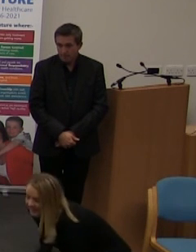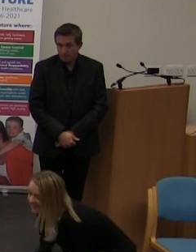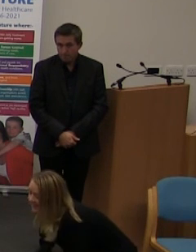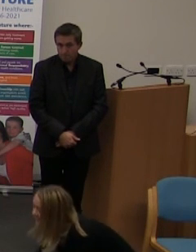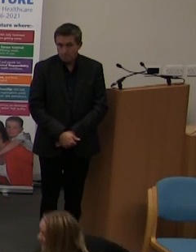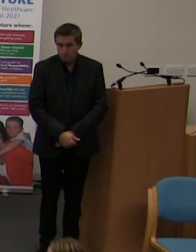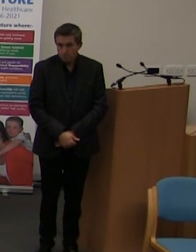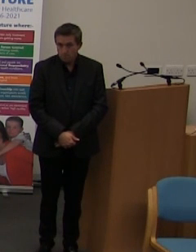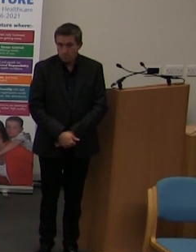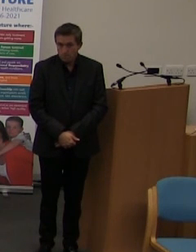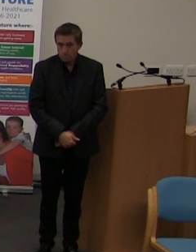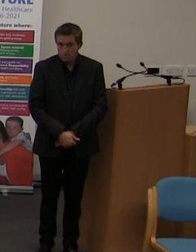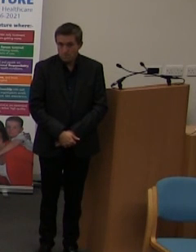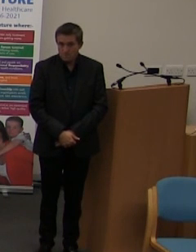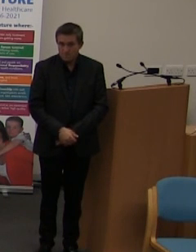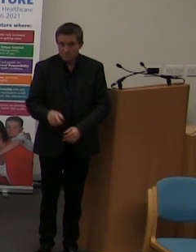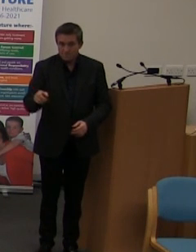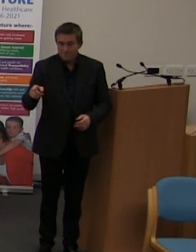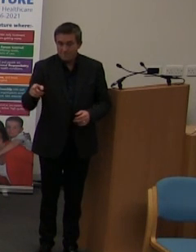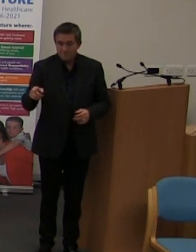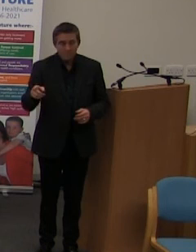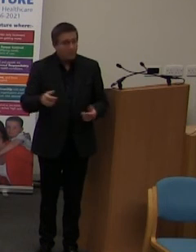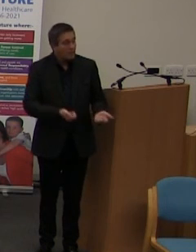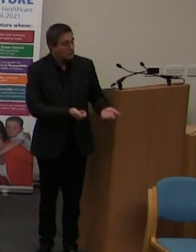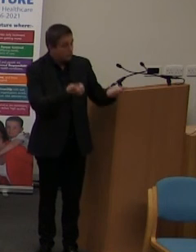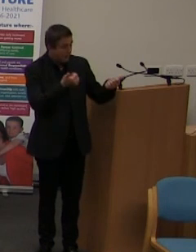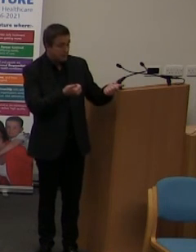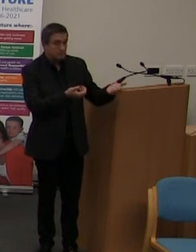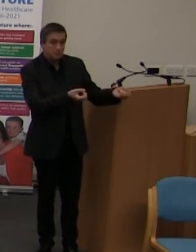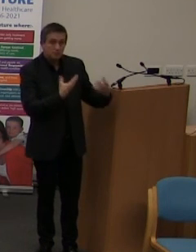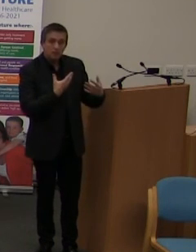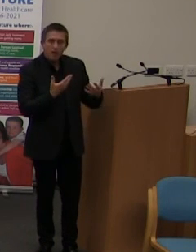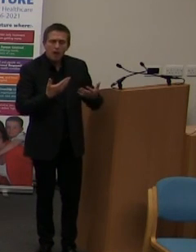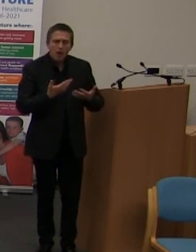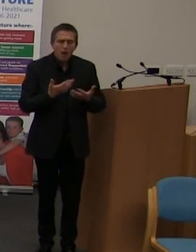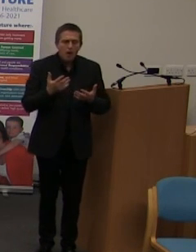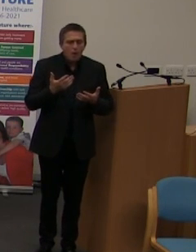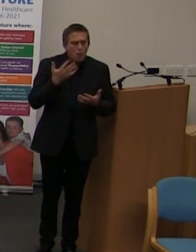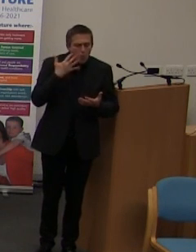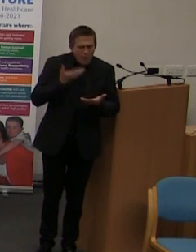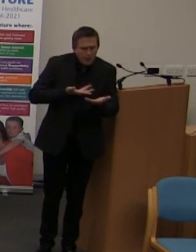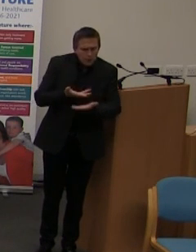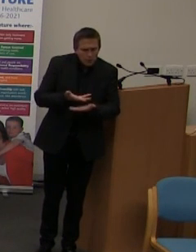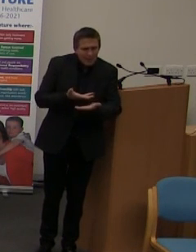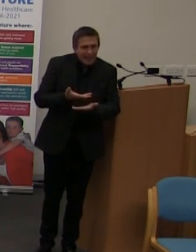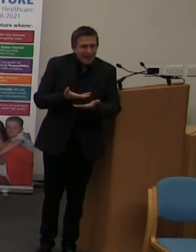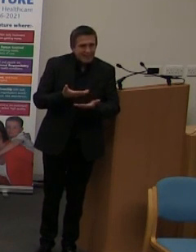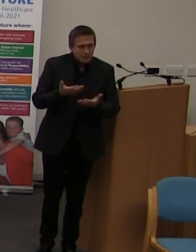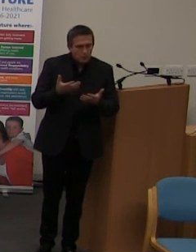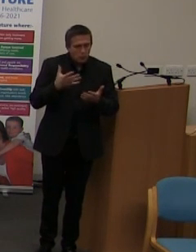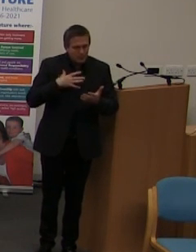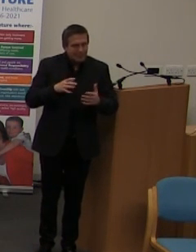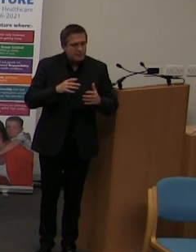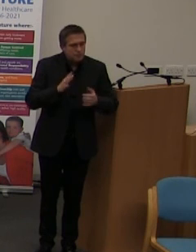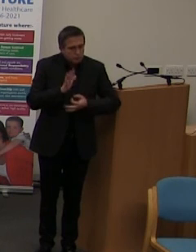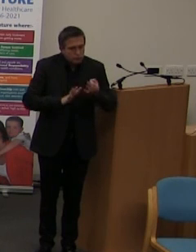That was really, really helpful, and I think every single thing we do, communication is something that we do well and something that we continually